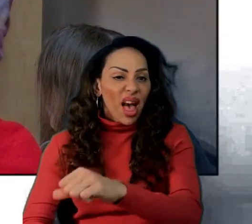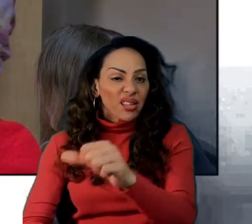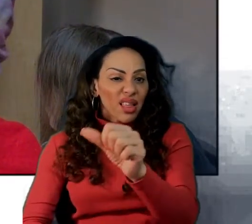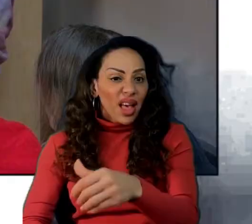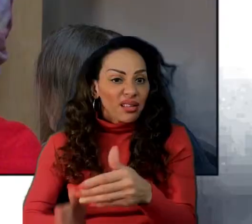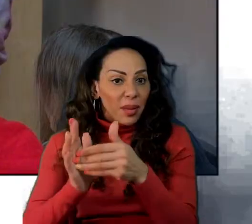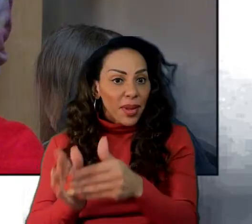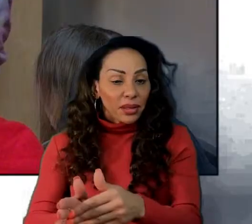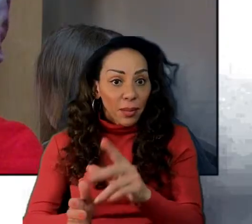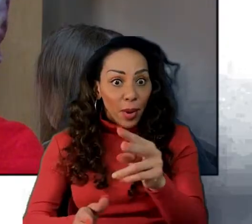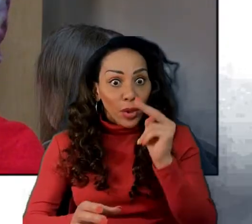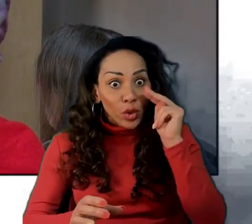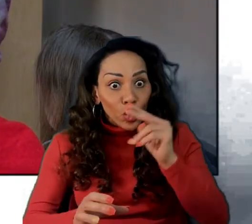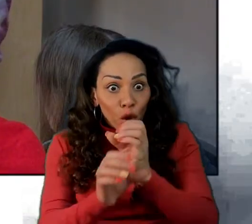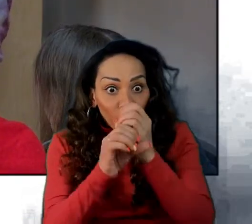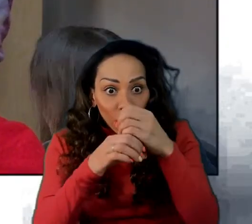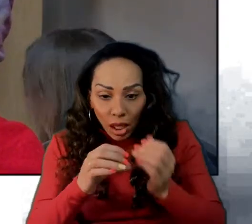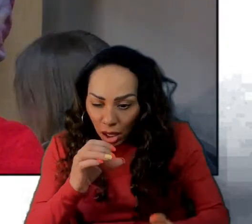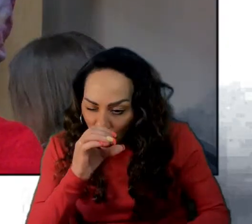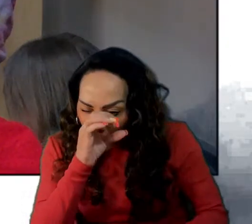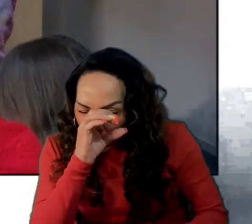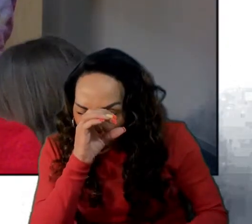look at them in individual level, it's different.